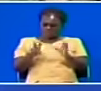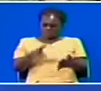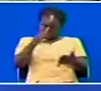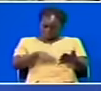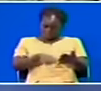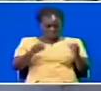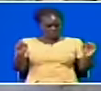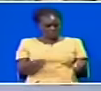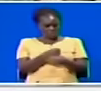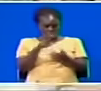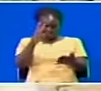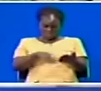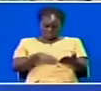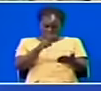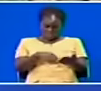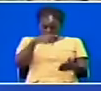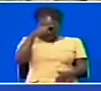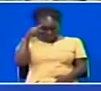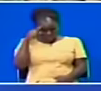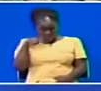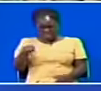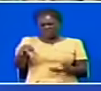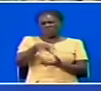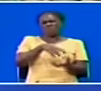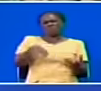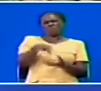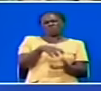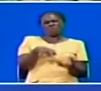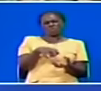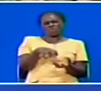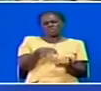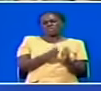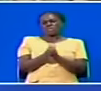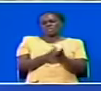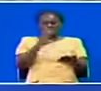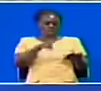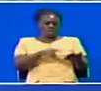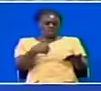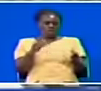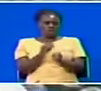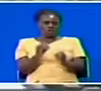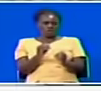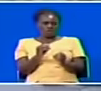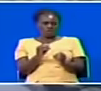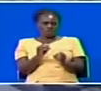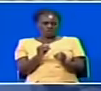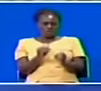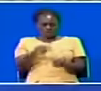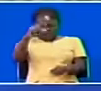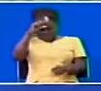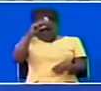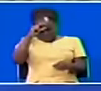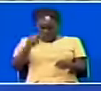soma, hasomi, kwa sababu naonekana kuchanganyikiwa hiyo amefanya ame lose interest ya kusoma. Kwa sababu serikali yetu, ni